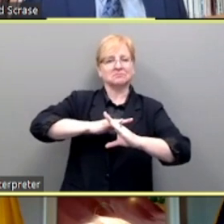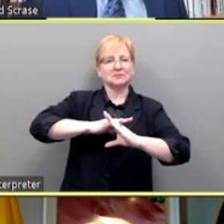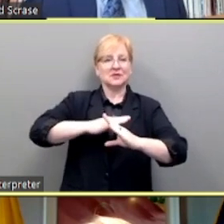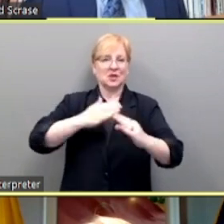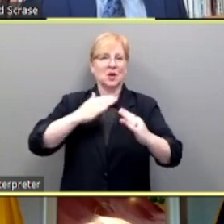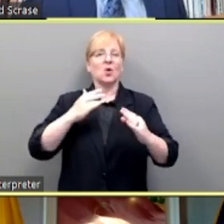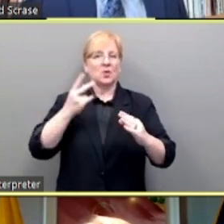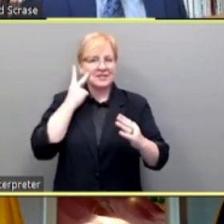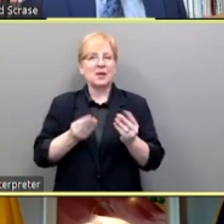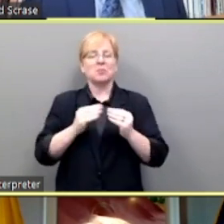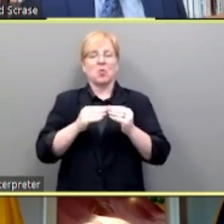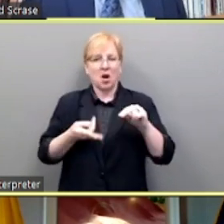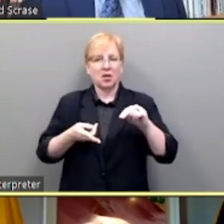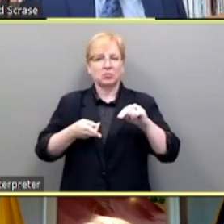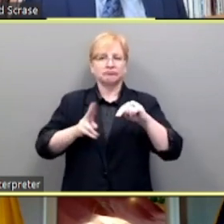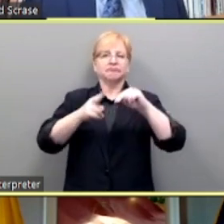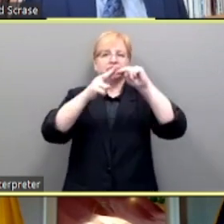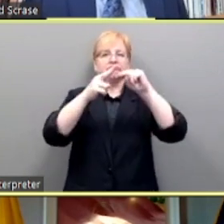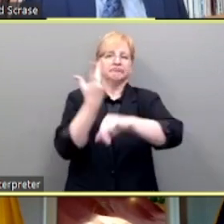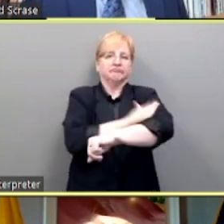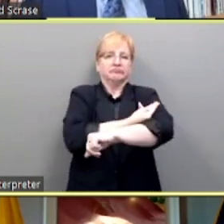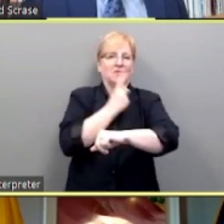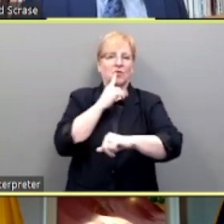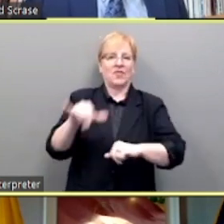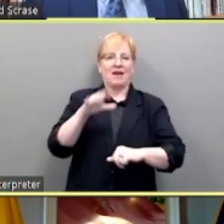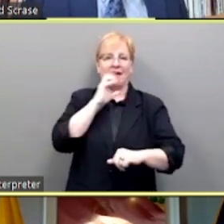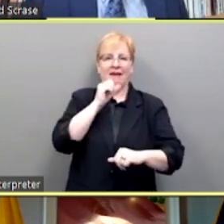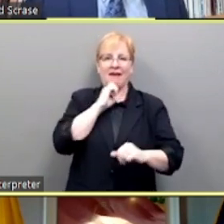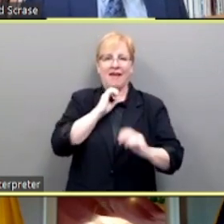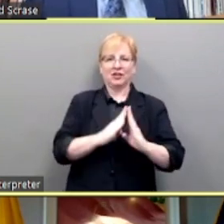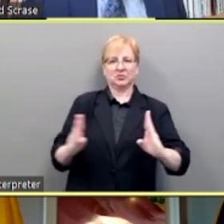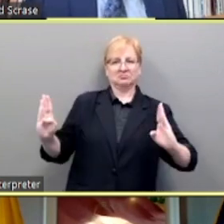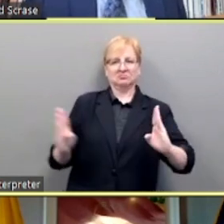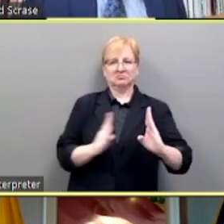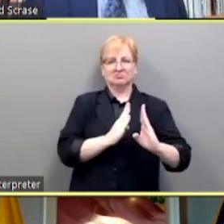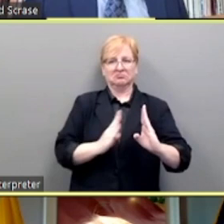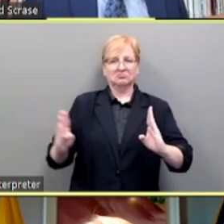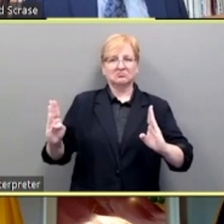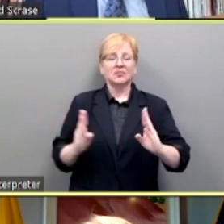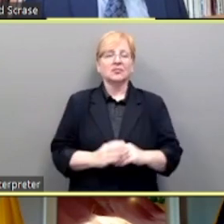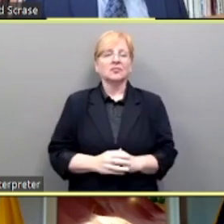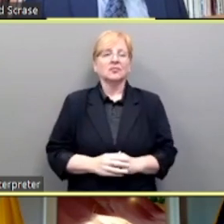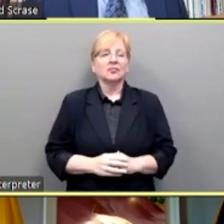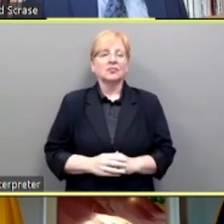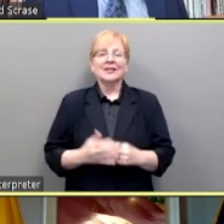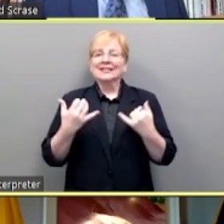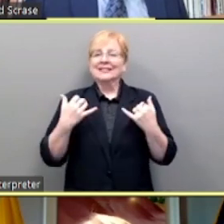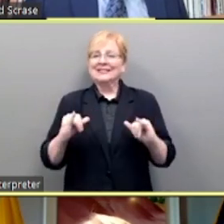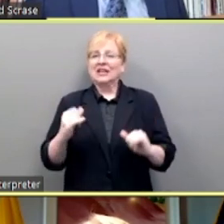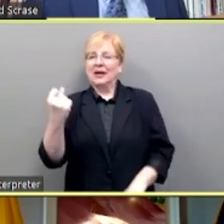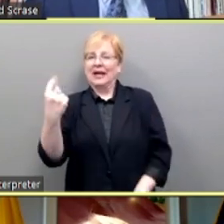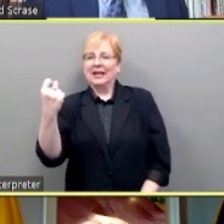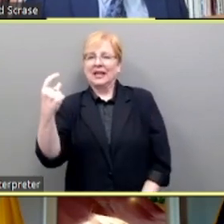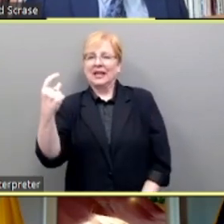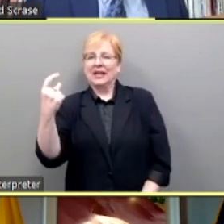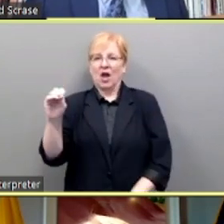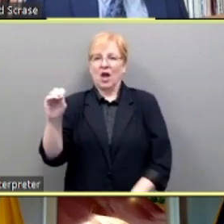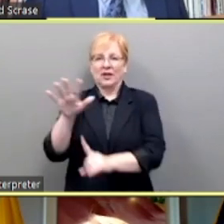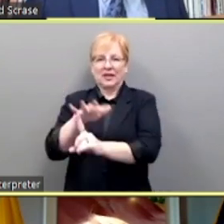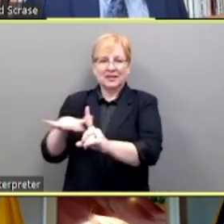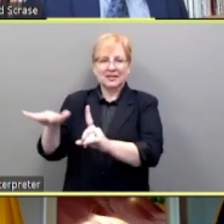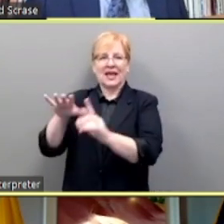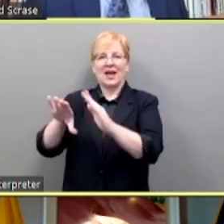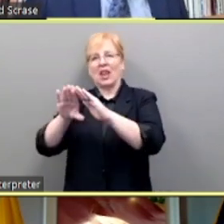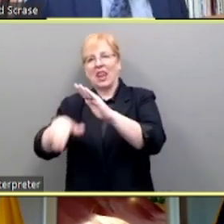in vaccines week over week in that younger group of people. We still have 11 counties that are 50% or less